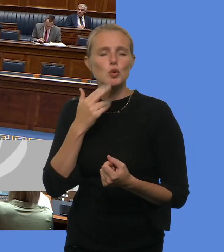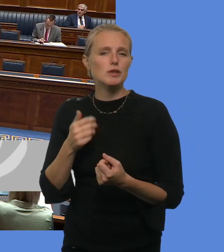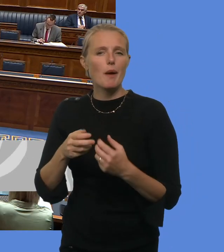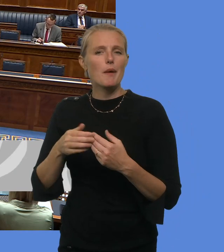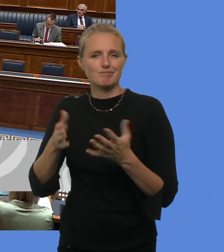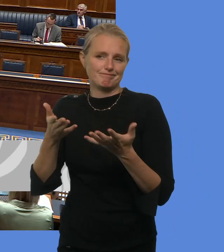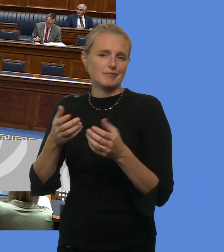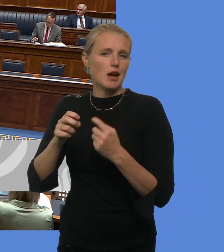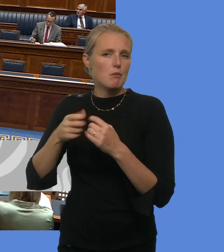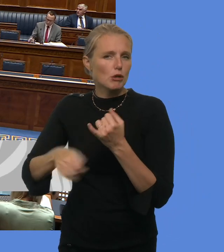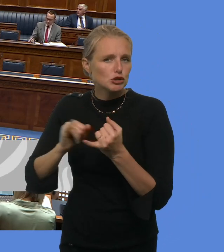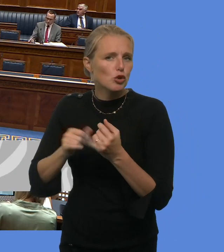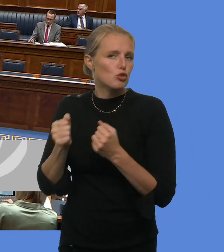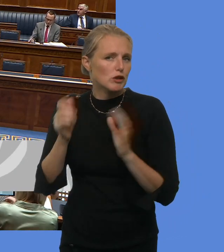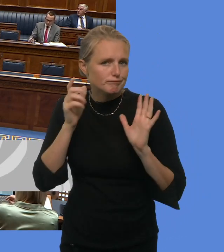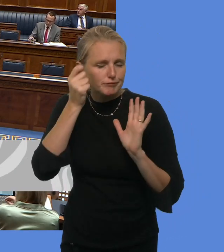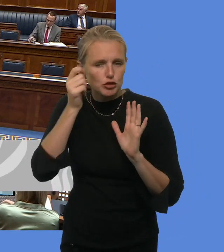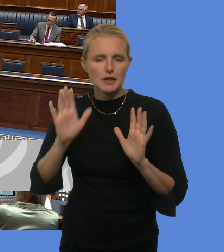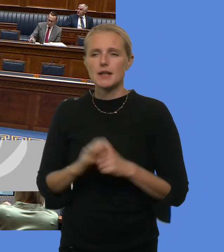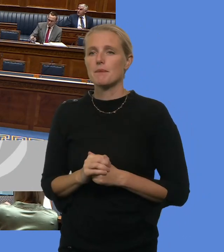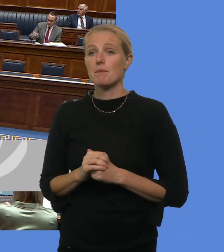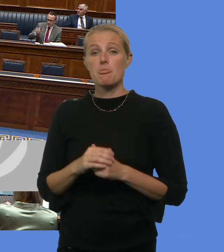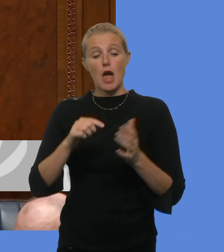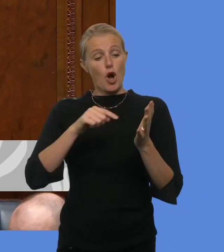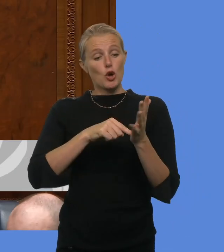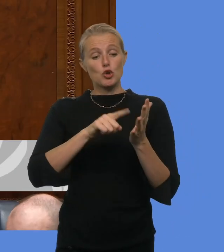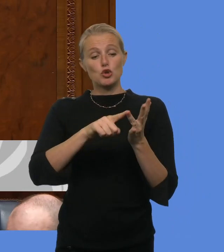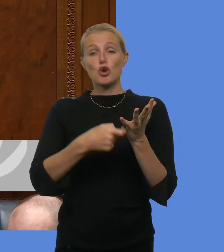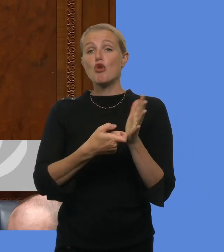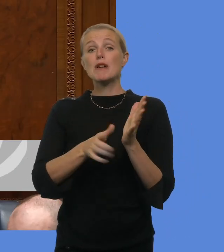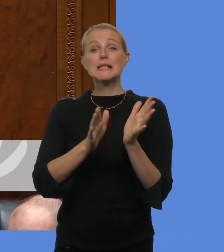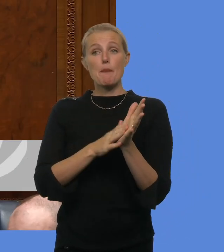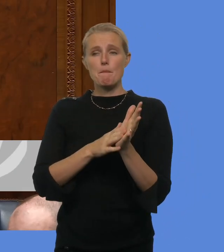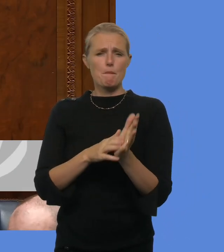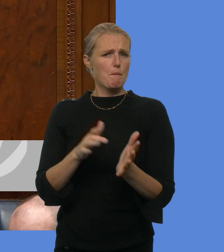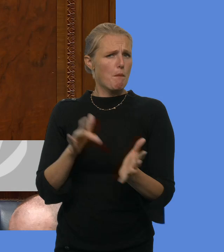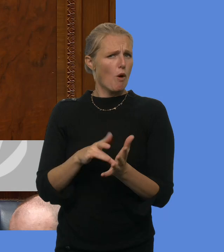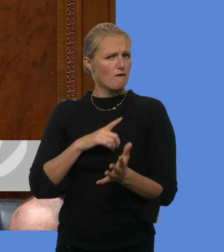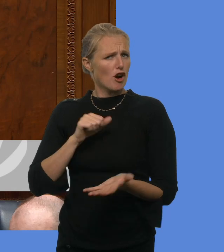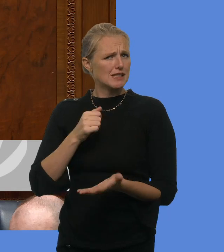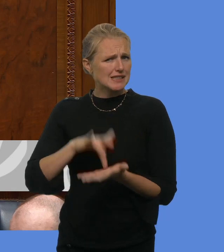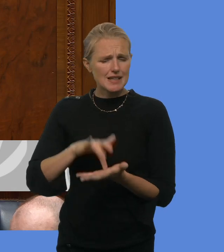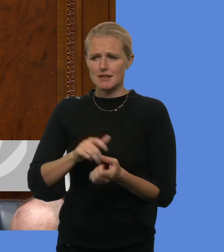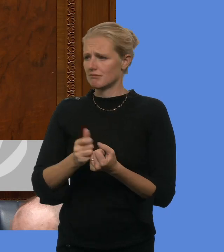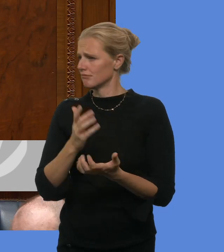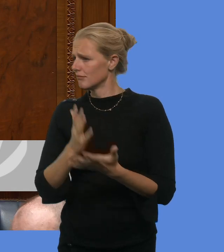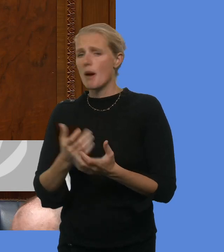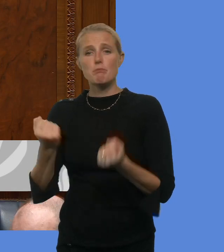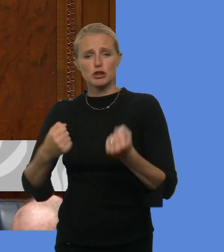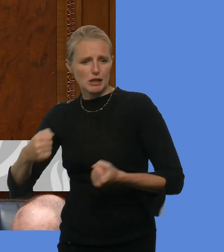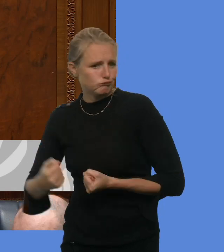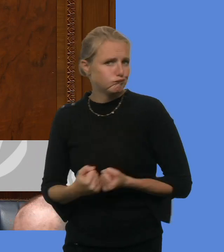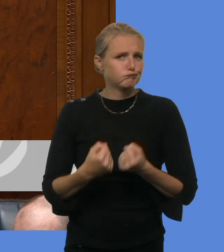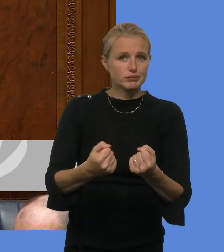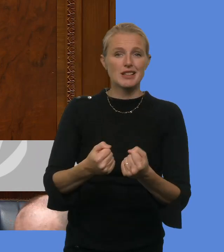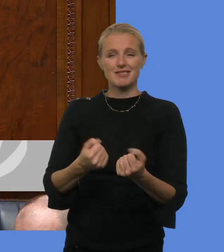Buckley. Speaker, tourism is important to our city, and for buses to be able to access hotels and to bring tourists into the city, it's